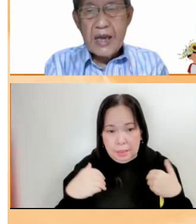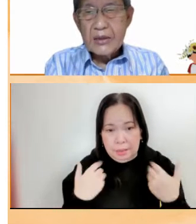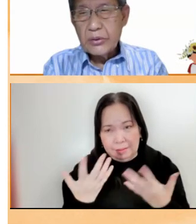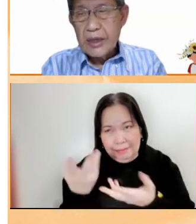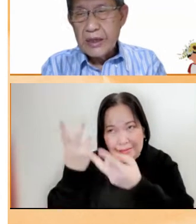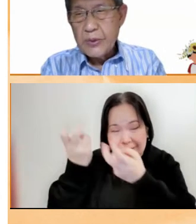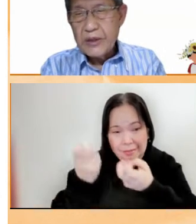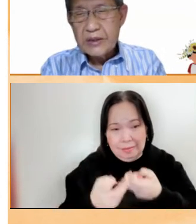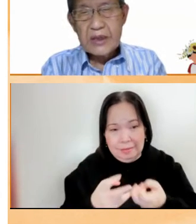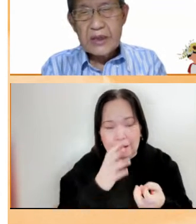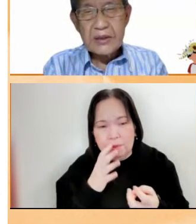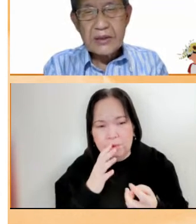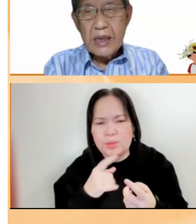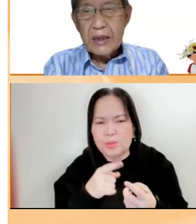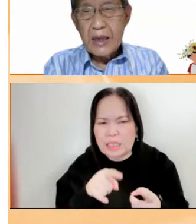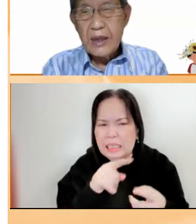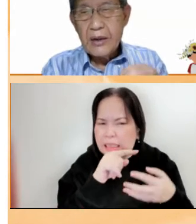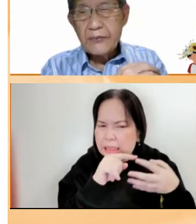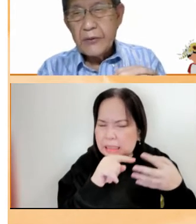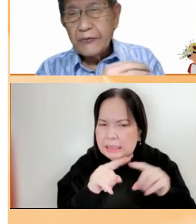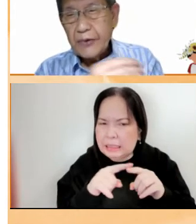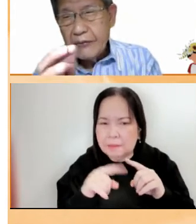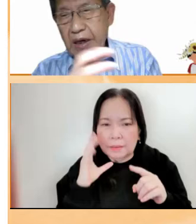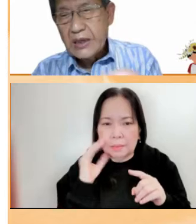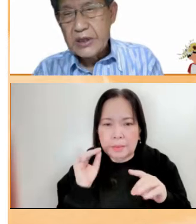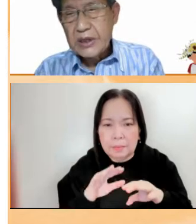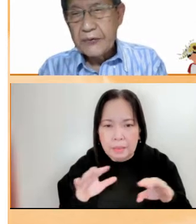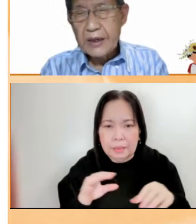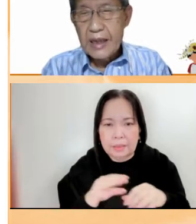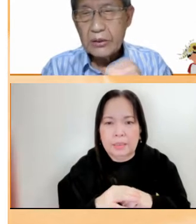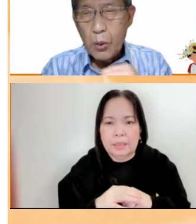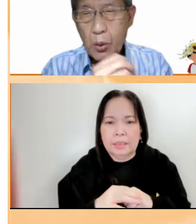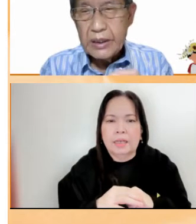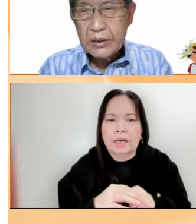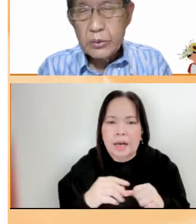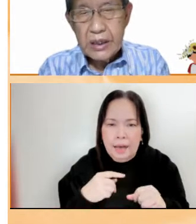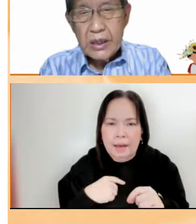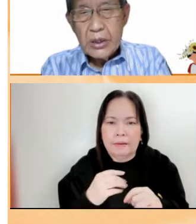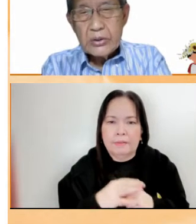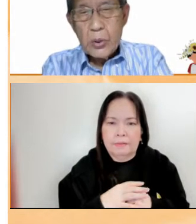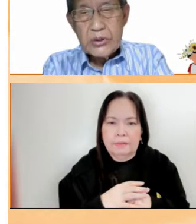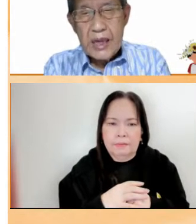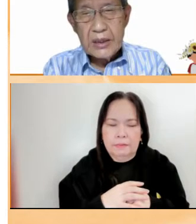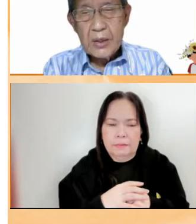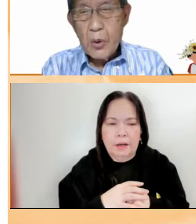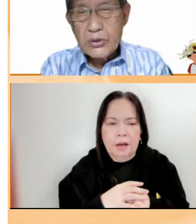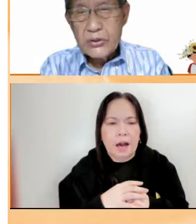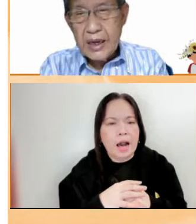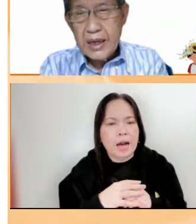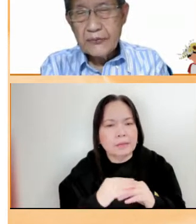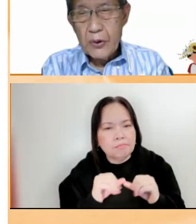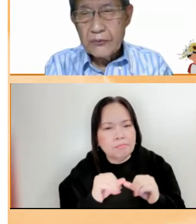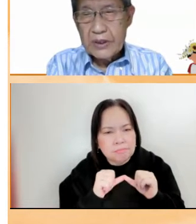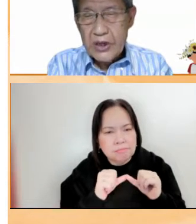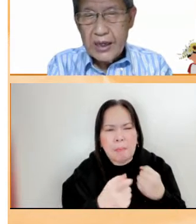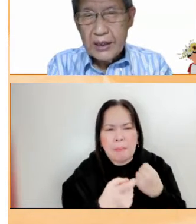adverse childhood experiences can have very lasting effect, not only to the social, emotional